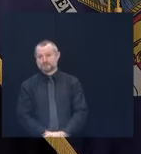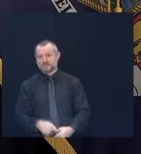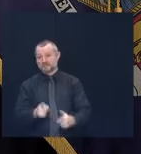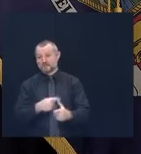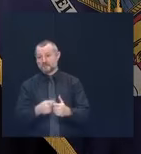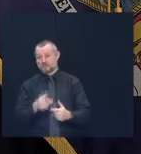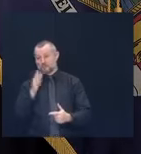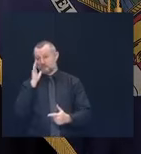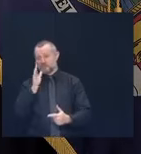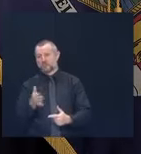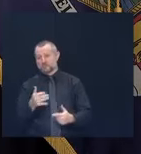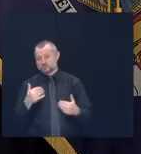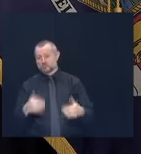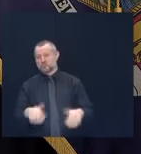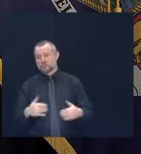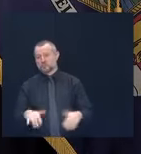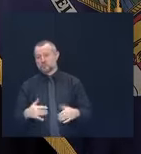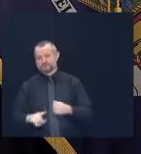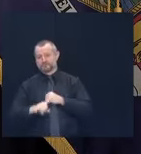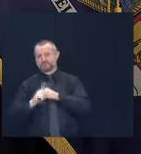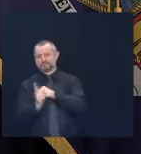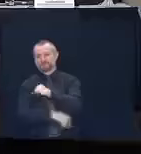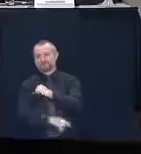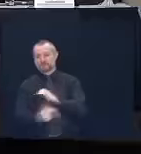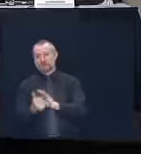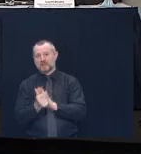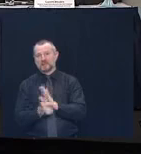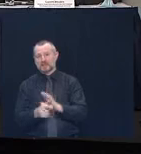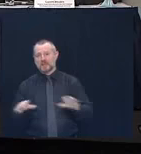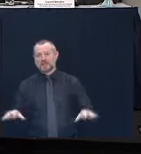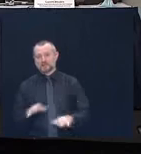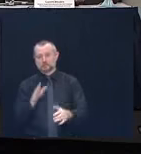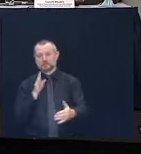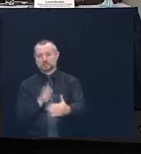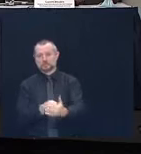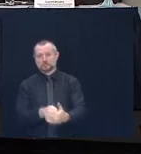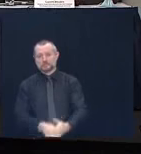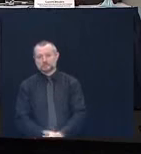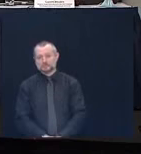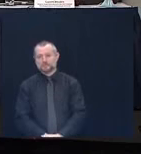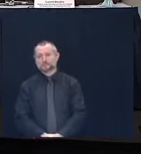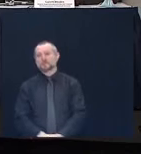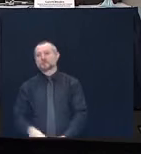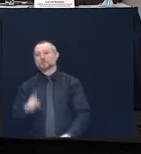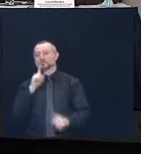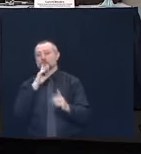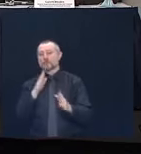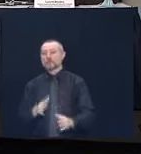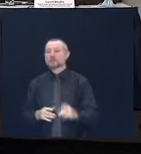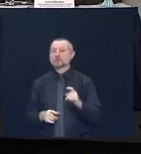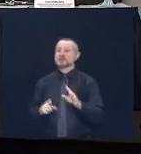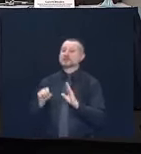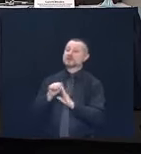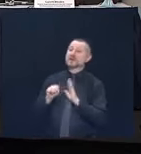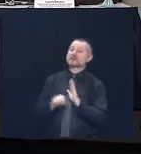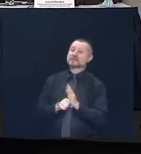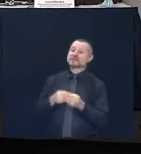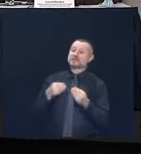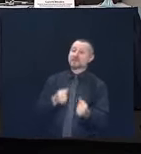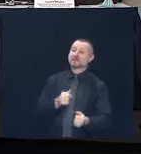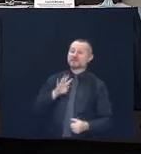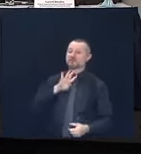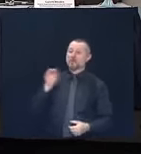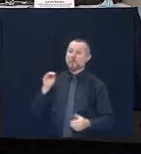the full consequence of legal action to bear. So the state has spent $40 million on a rent relief program,